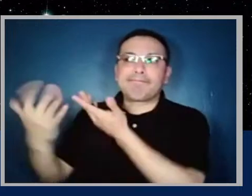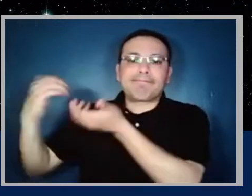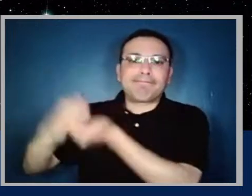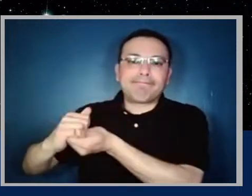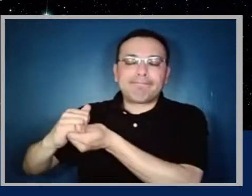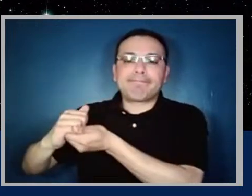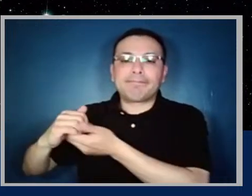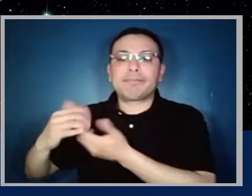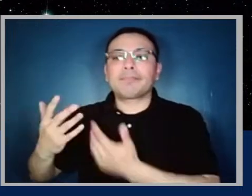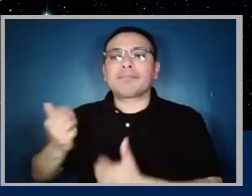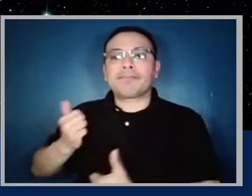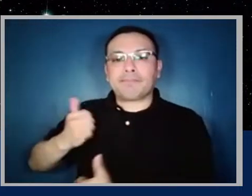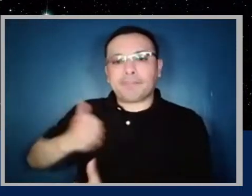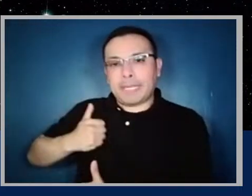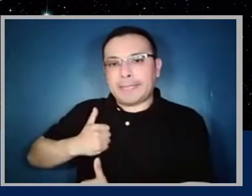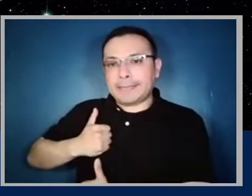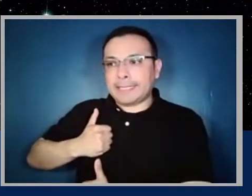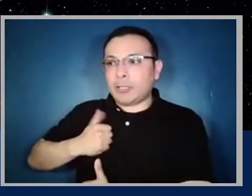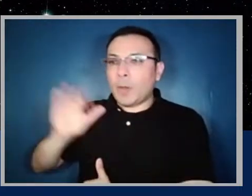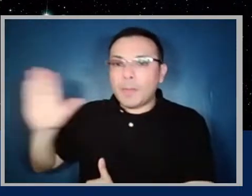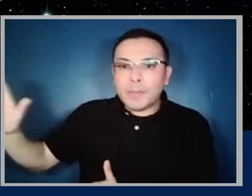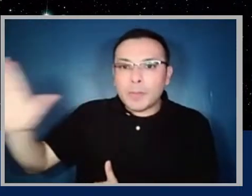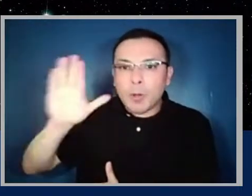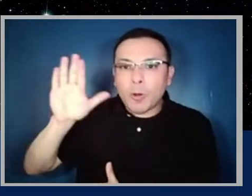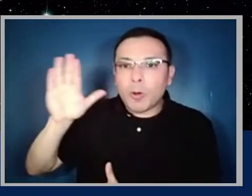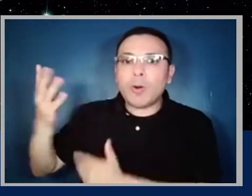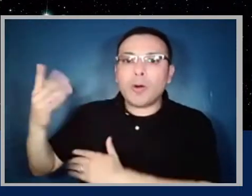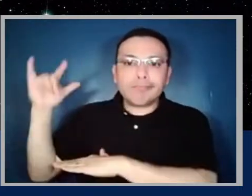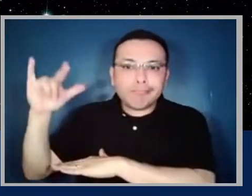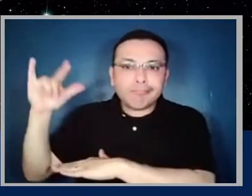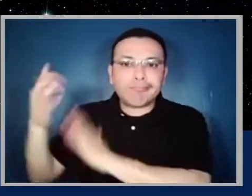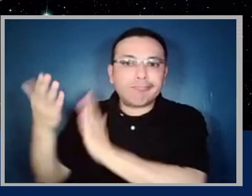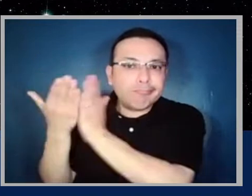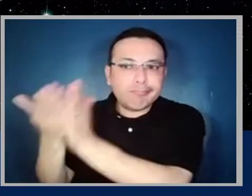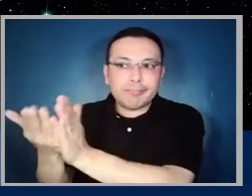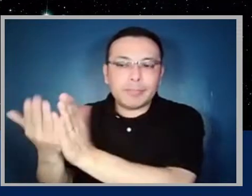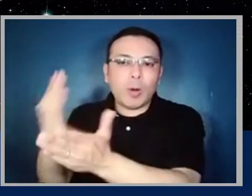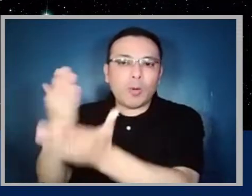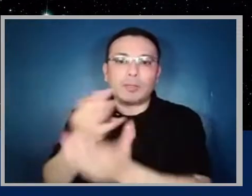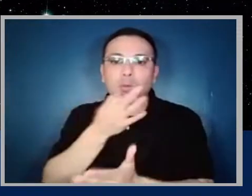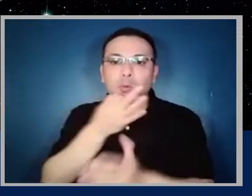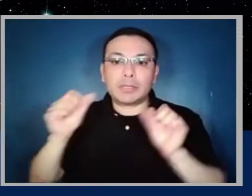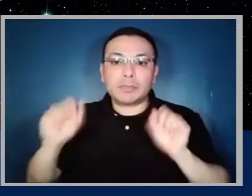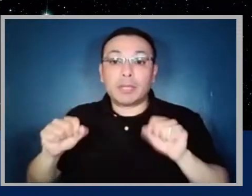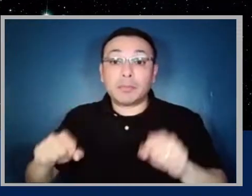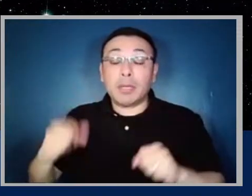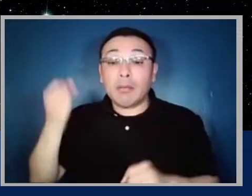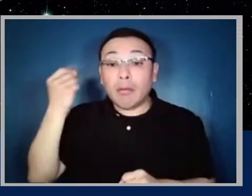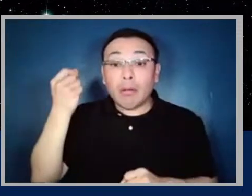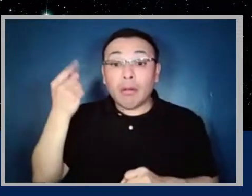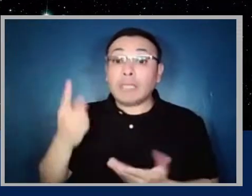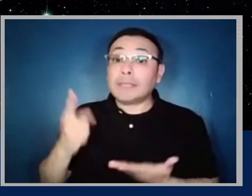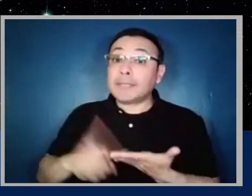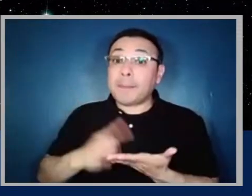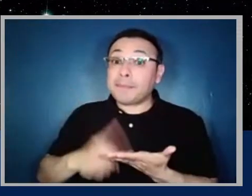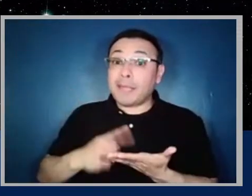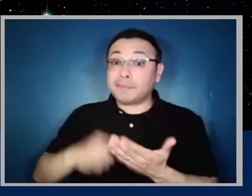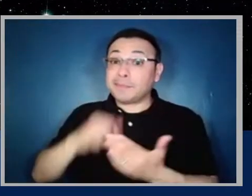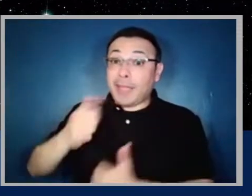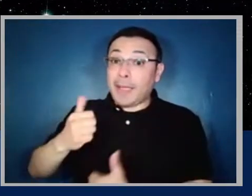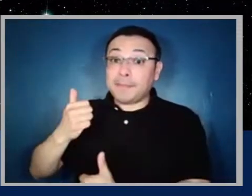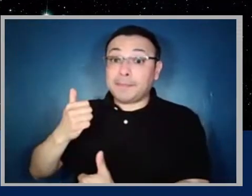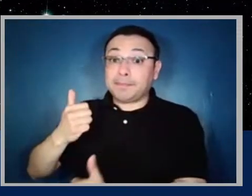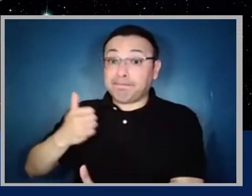nearest vessel there as soon as possible. And that could be a commercial a vessel that is